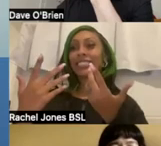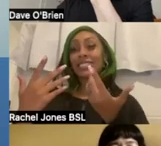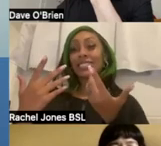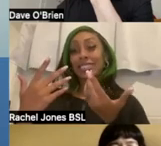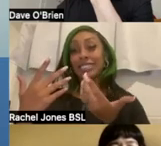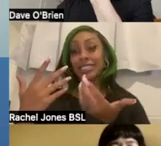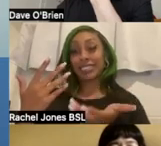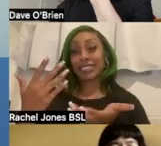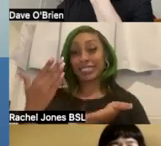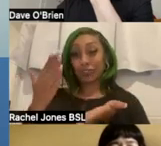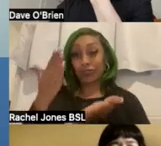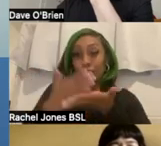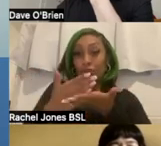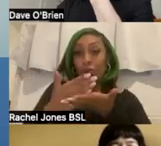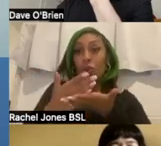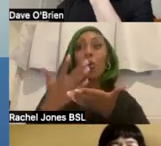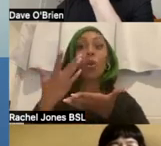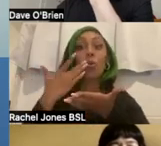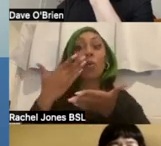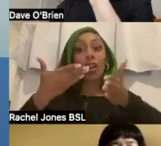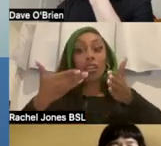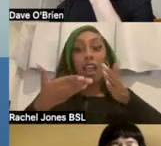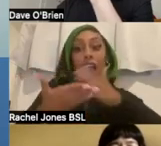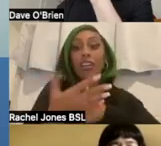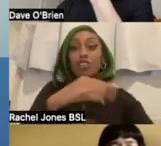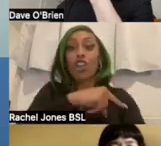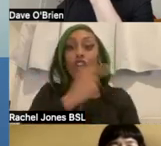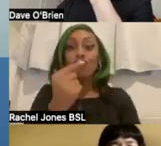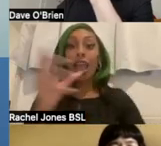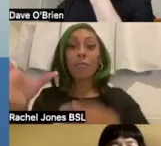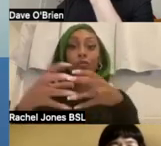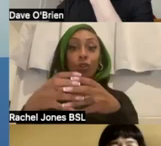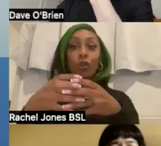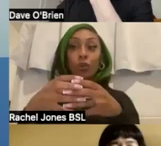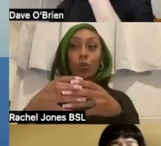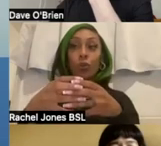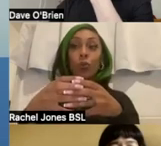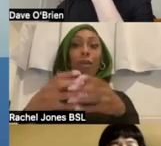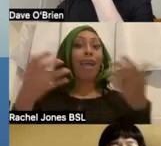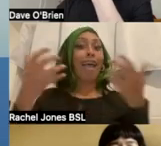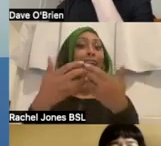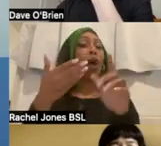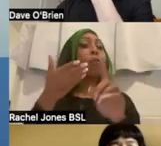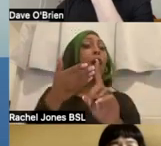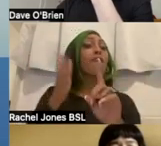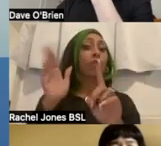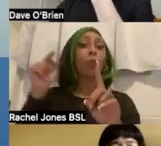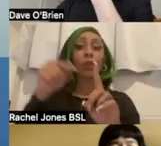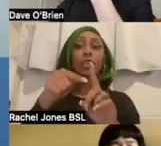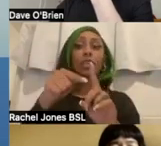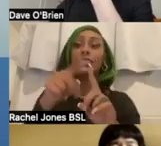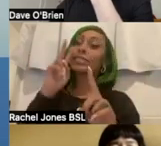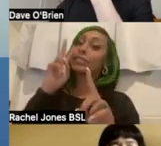groups. And ways to get around this could be seeing if you could offer some kind